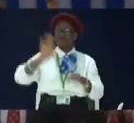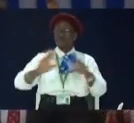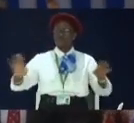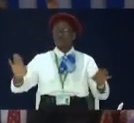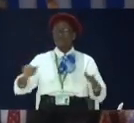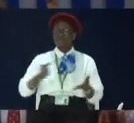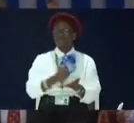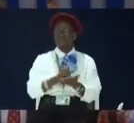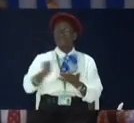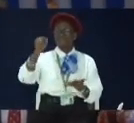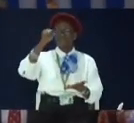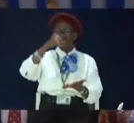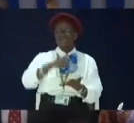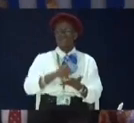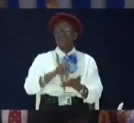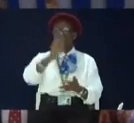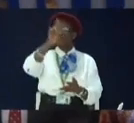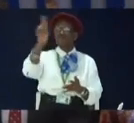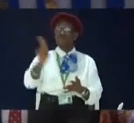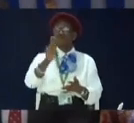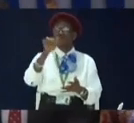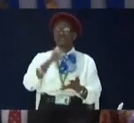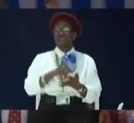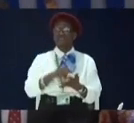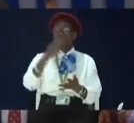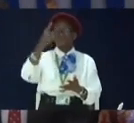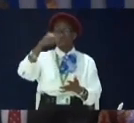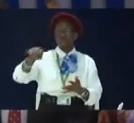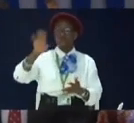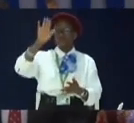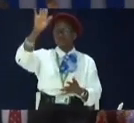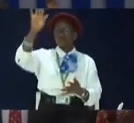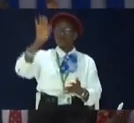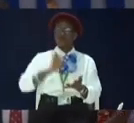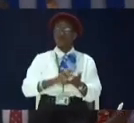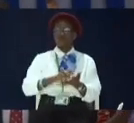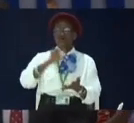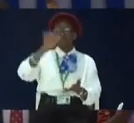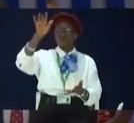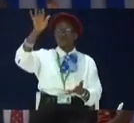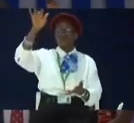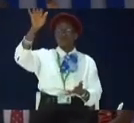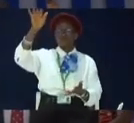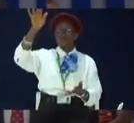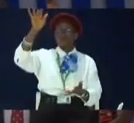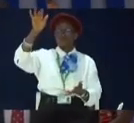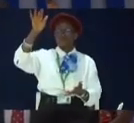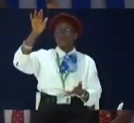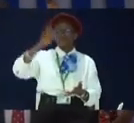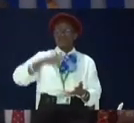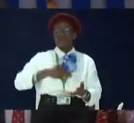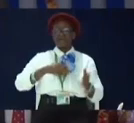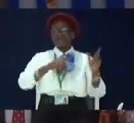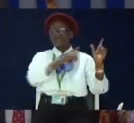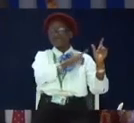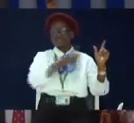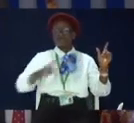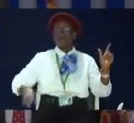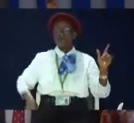mímọ́. Use it for your glory. Kẹ́ sì lo fún ògo yín. My Lord and my